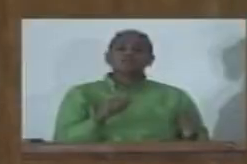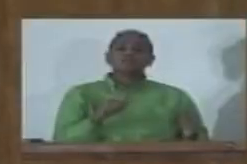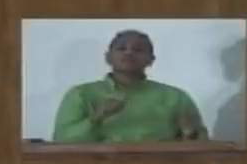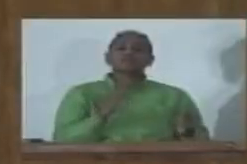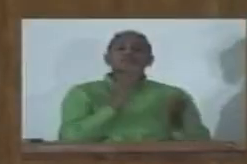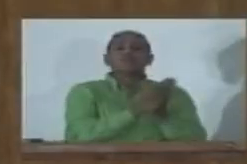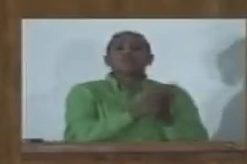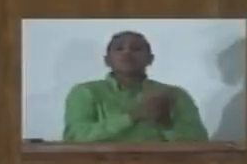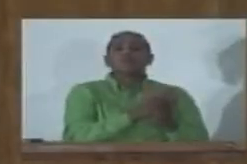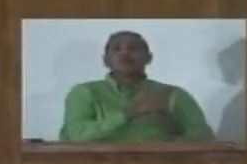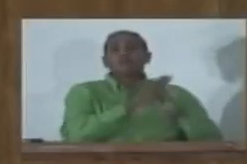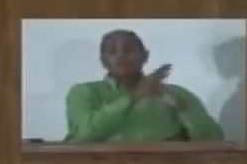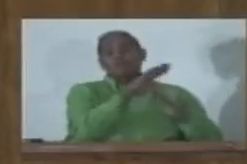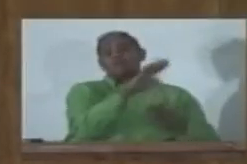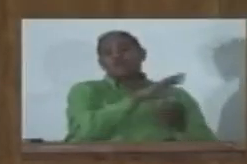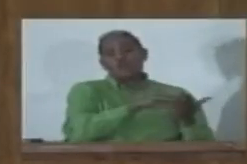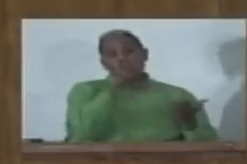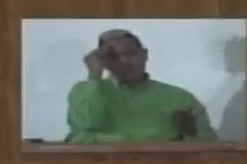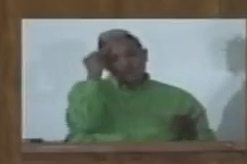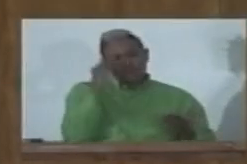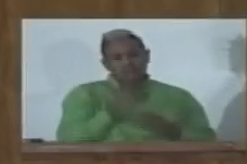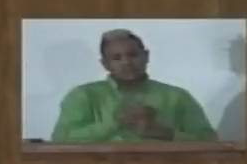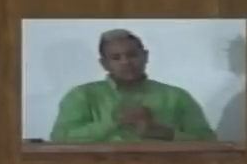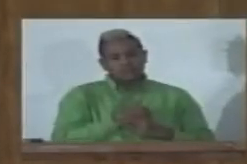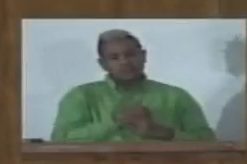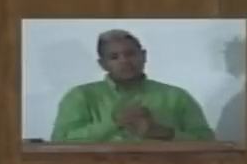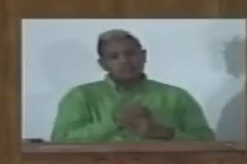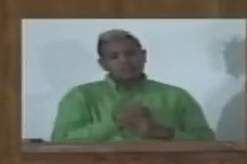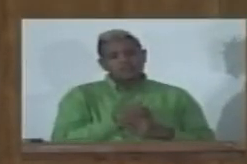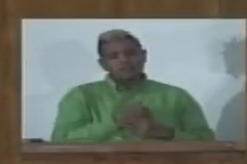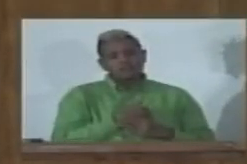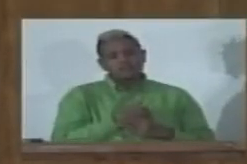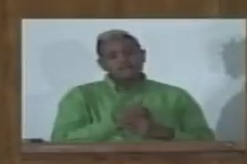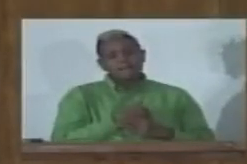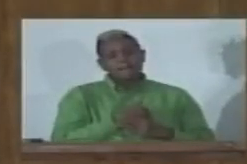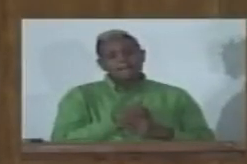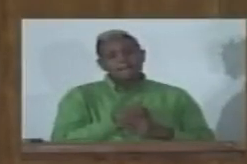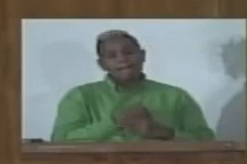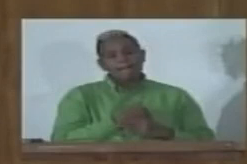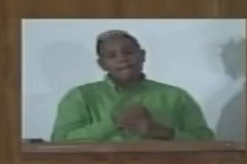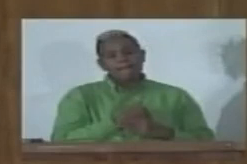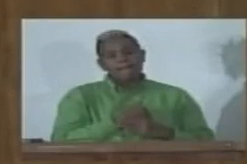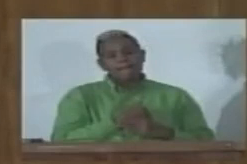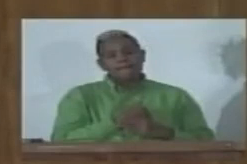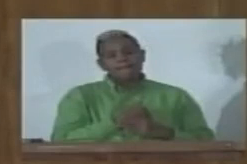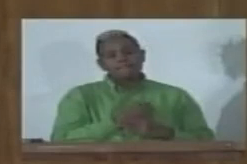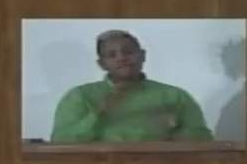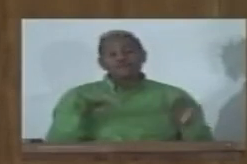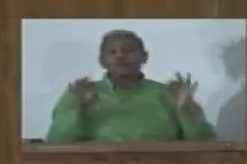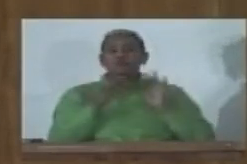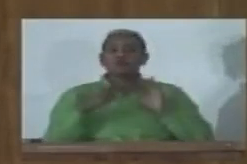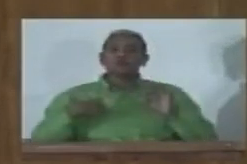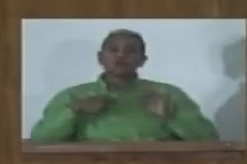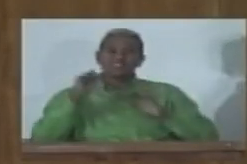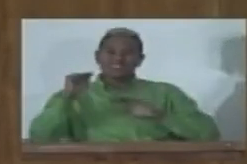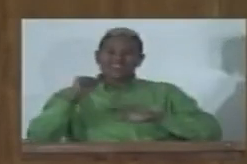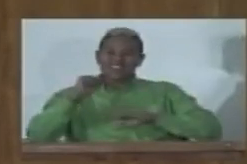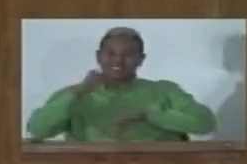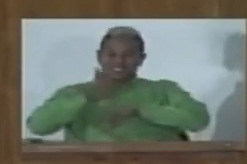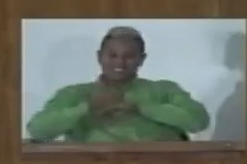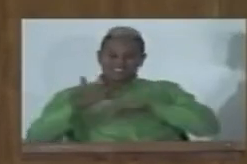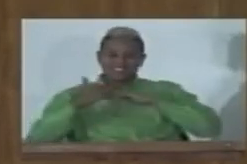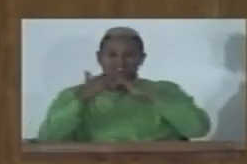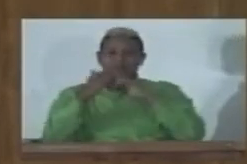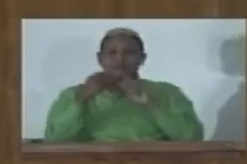learning. This is important to determine, Mr. President, so we can design and implement effective teaching and